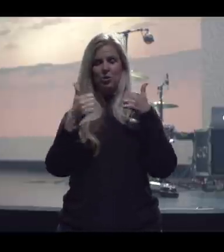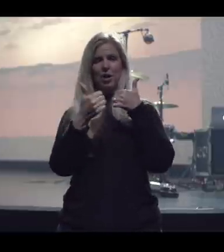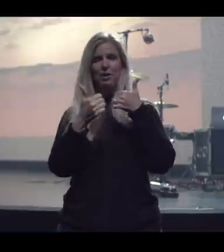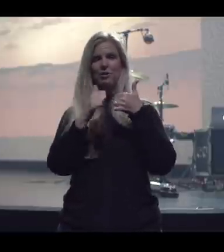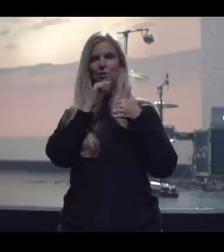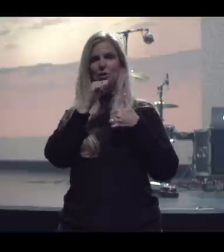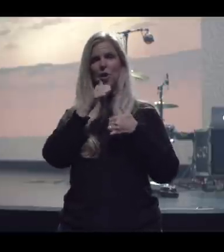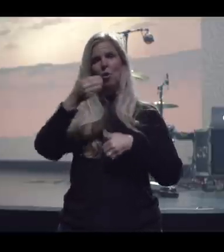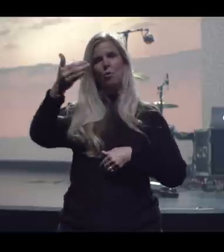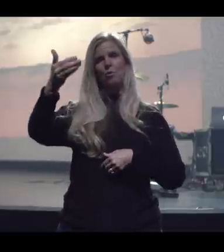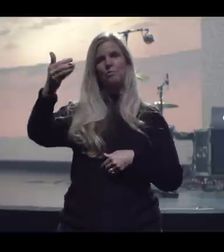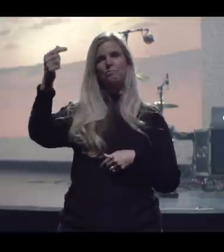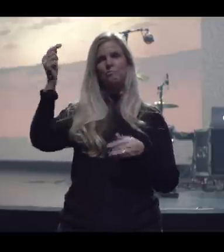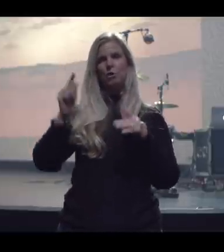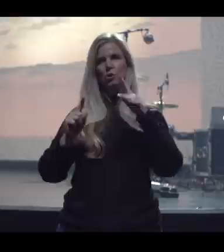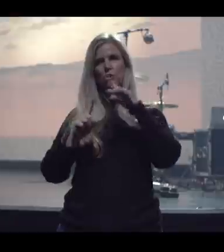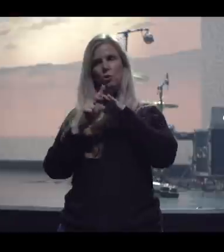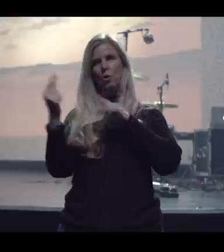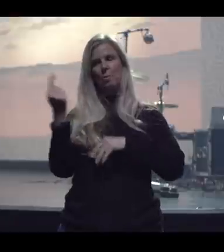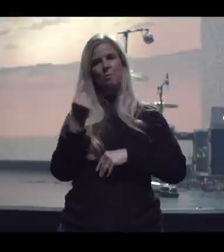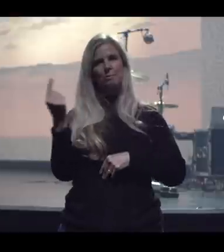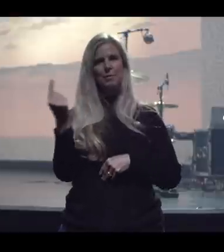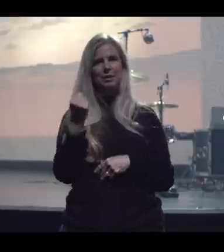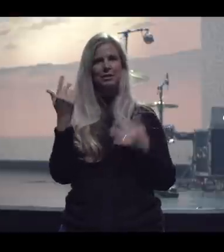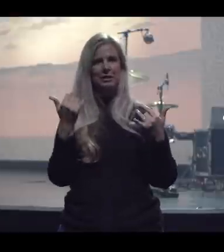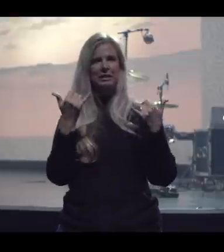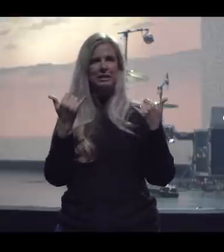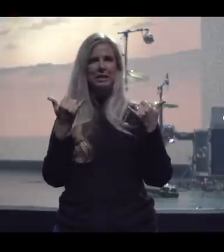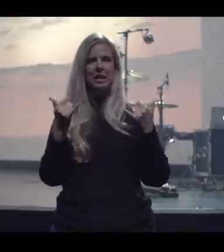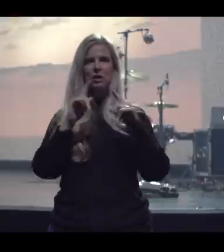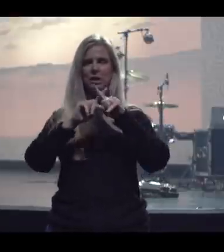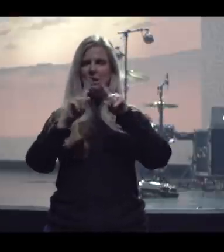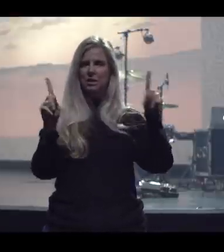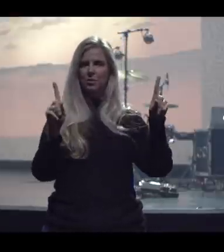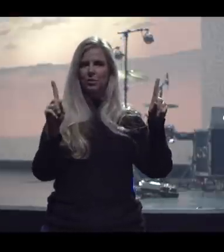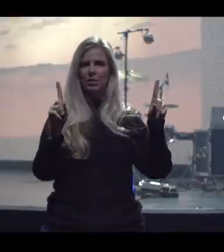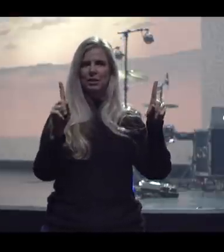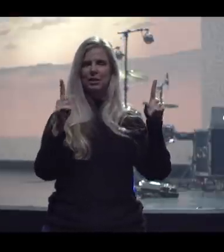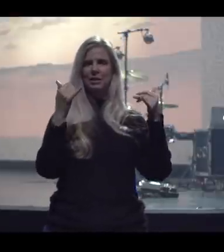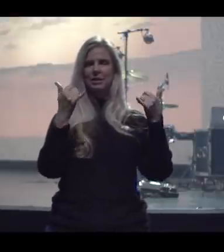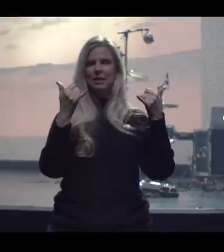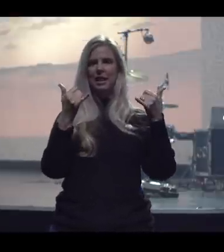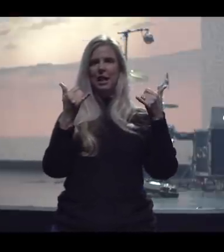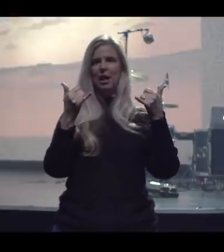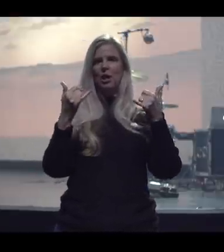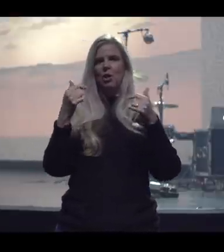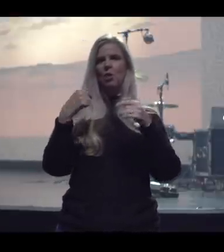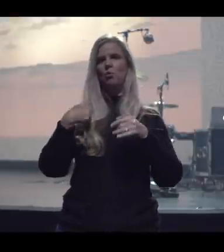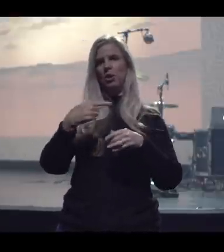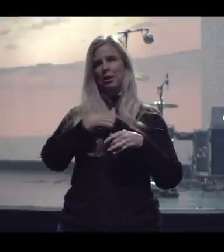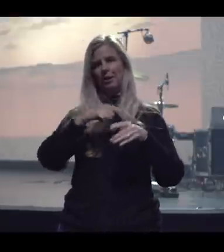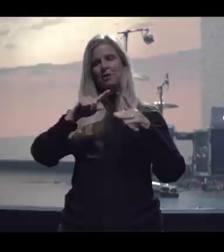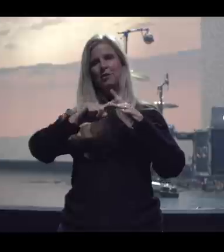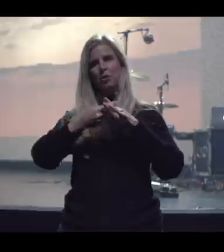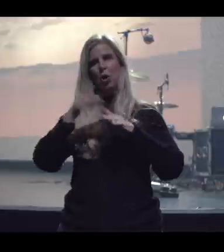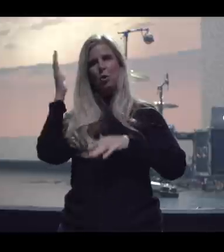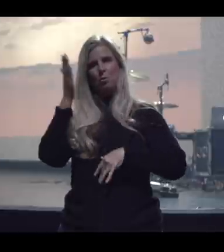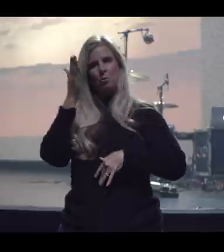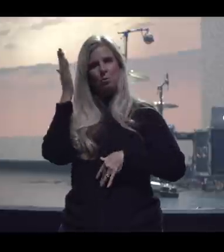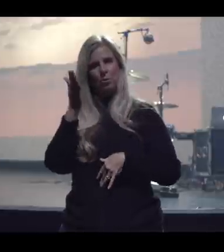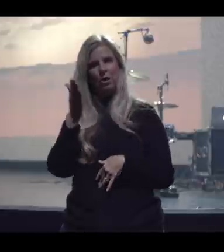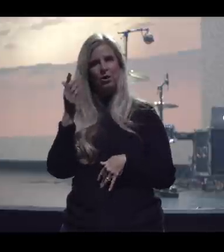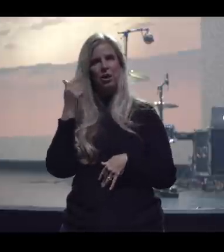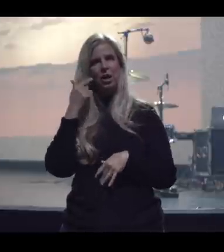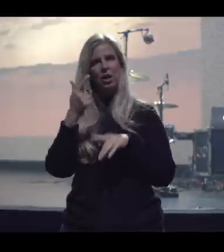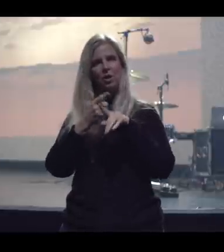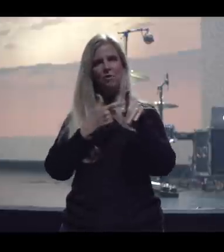to invite somebody. Hey, today we're doing things a little bit differently. We are going to jump right now into our message and hear from our teaching